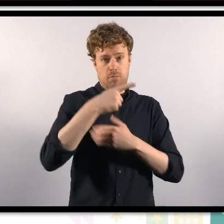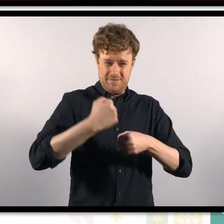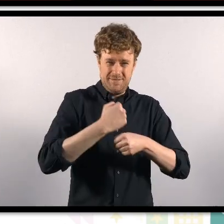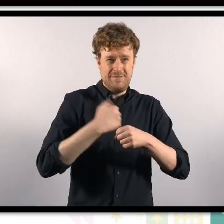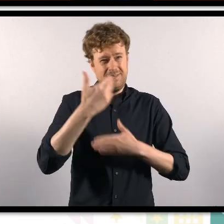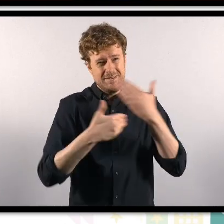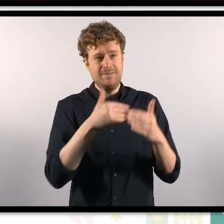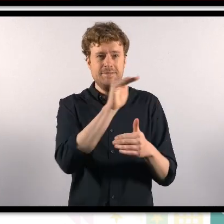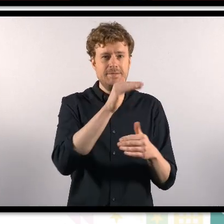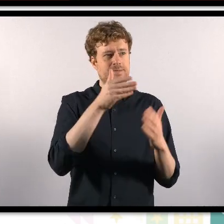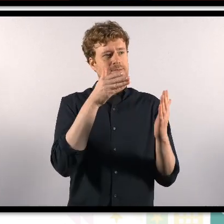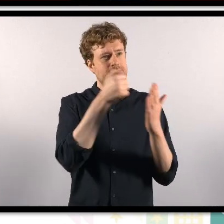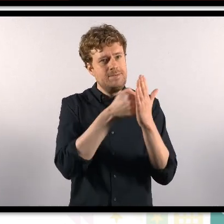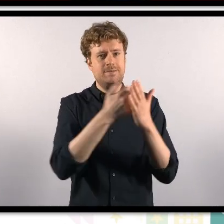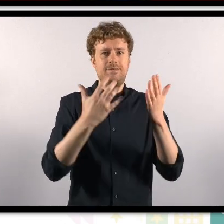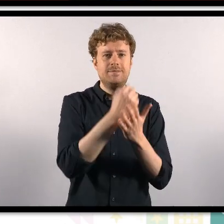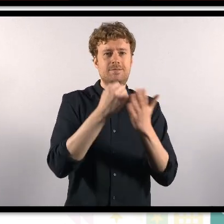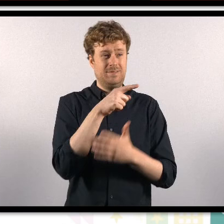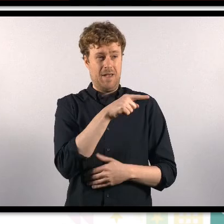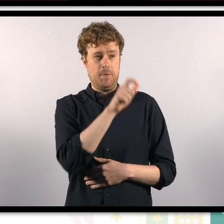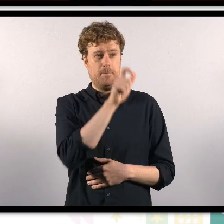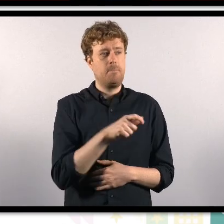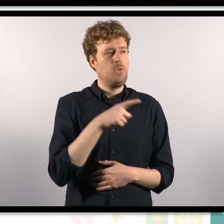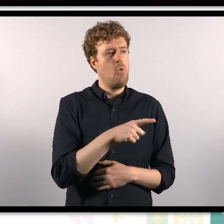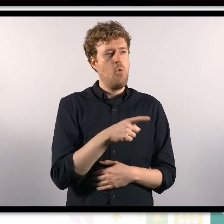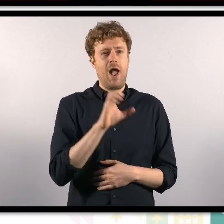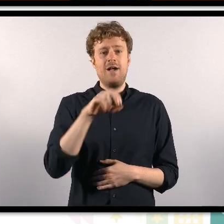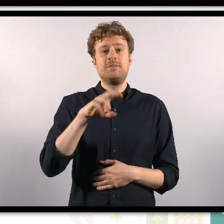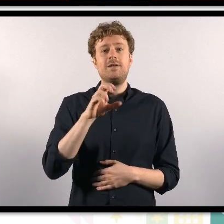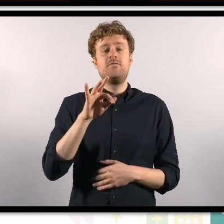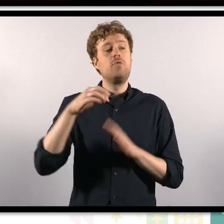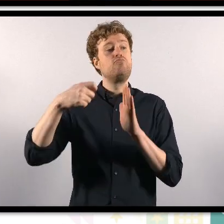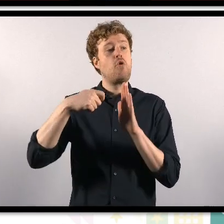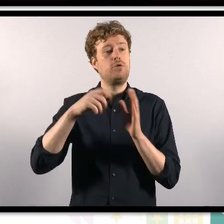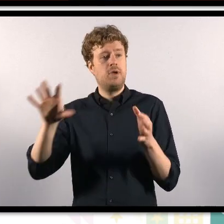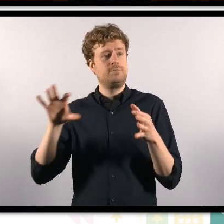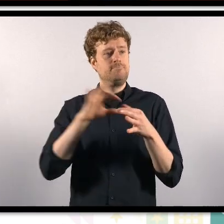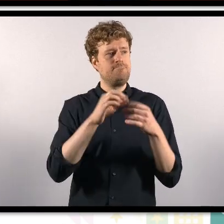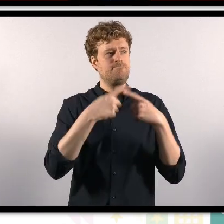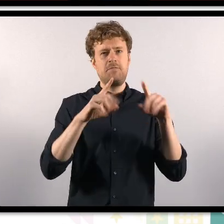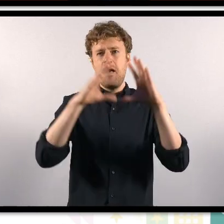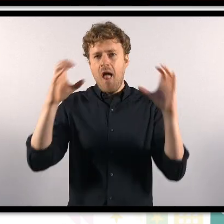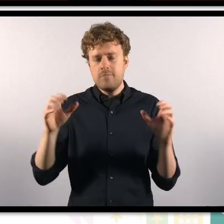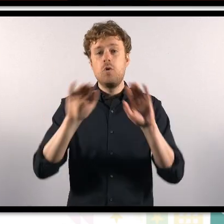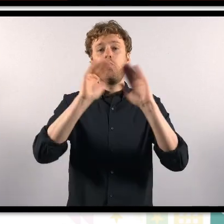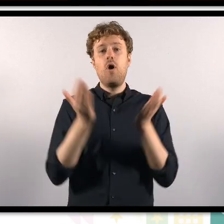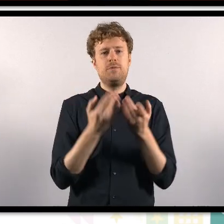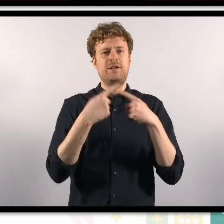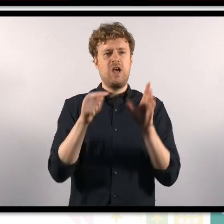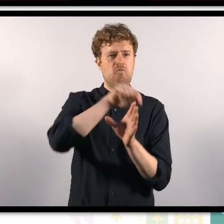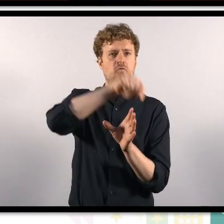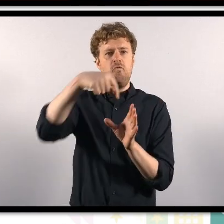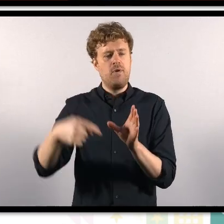wrap things up, and before I hand it off to the lovely program chairs to continue, KubeCon here. But we are a global